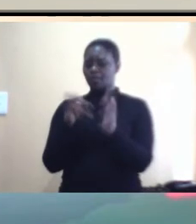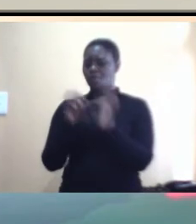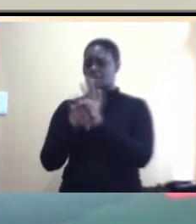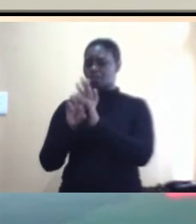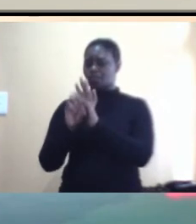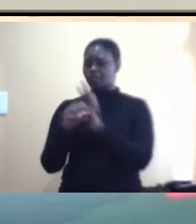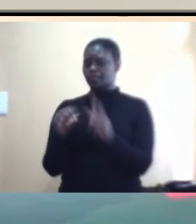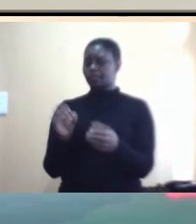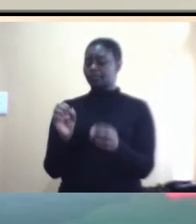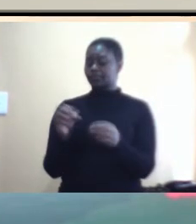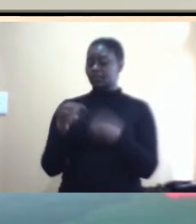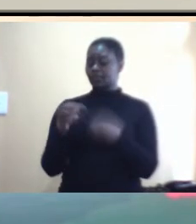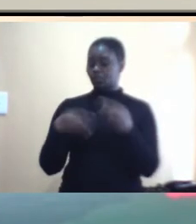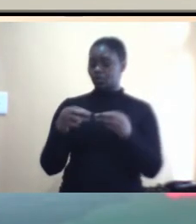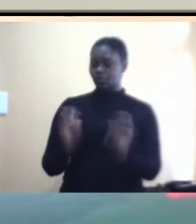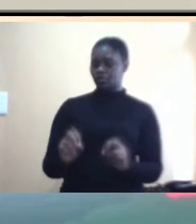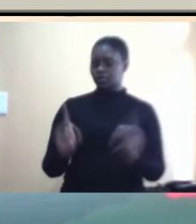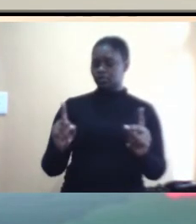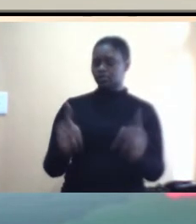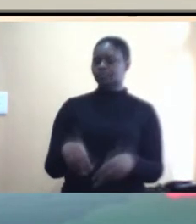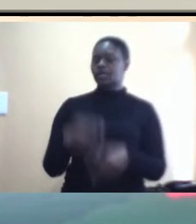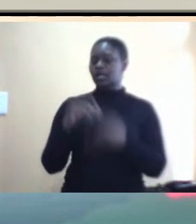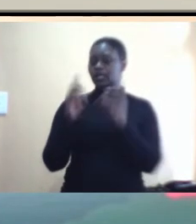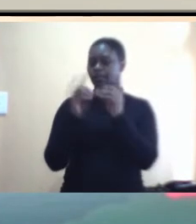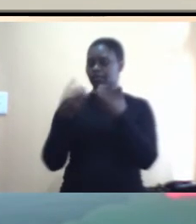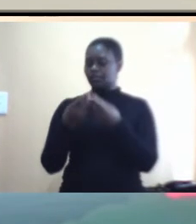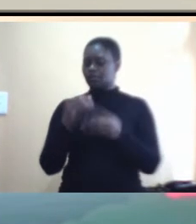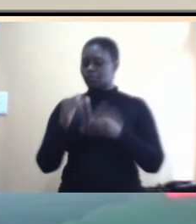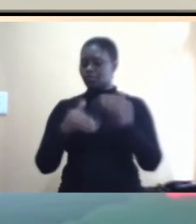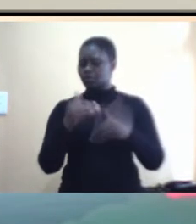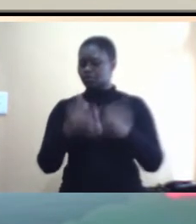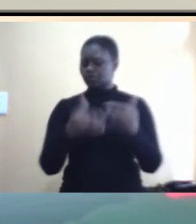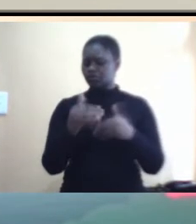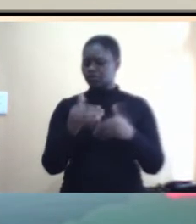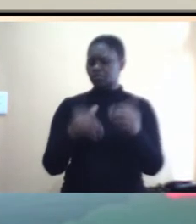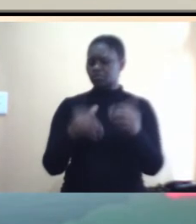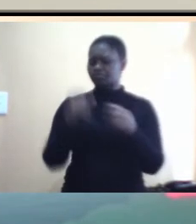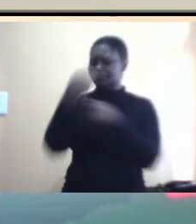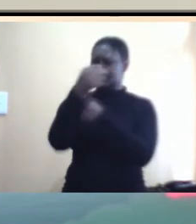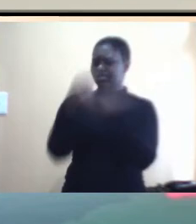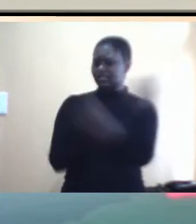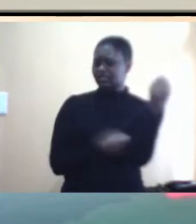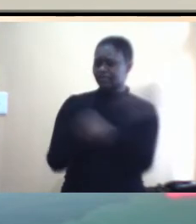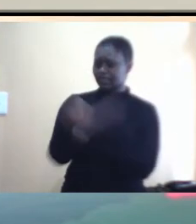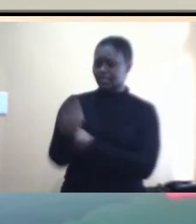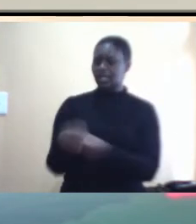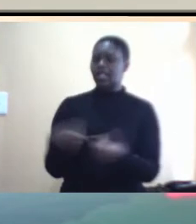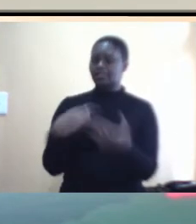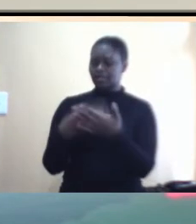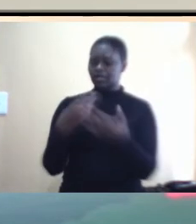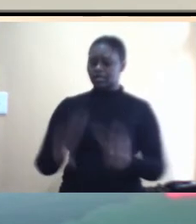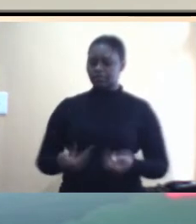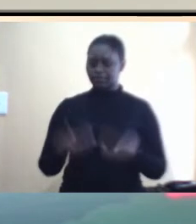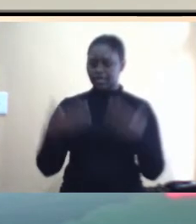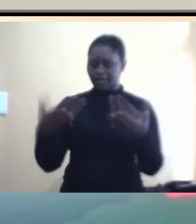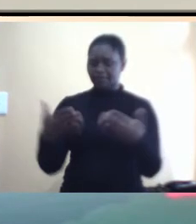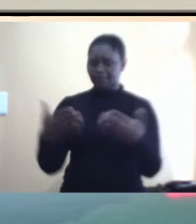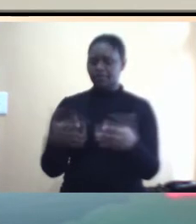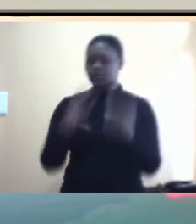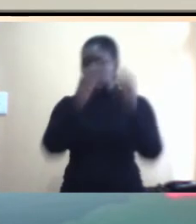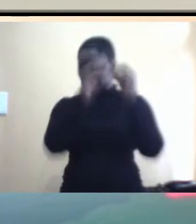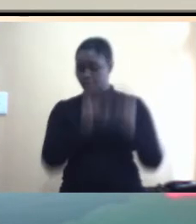is in the process of reviewing its organizational structure to ensure that it is able to deliver on its